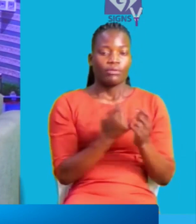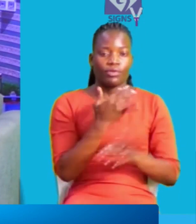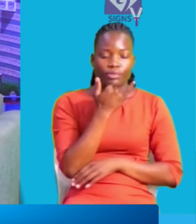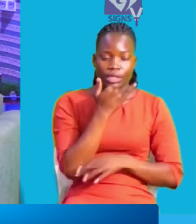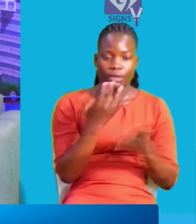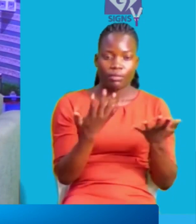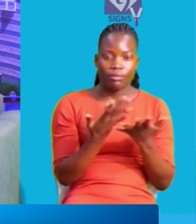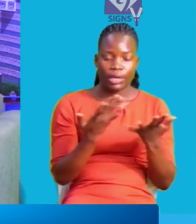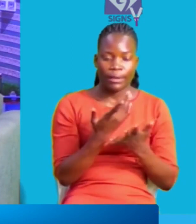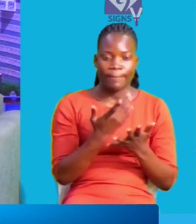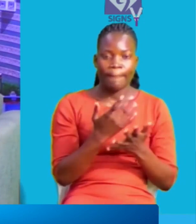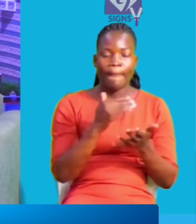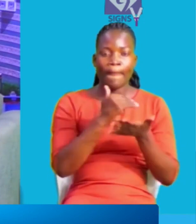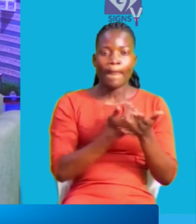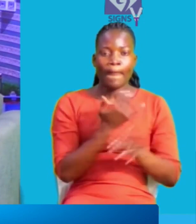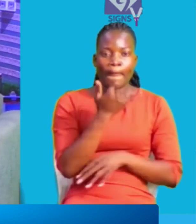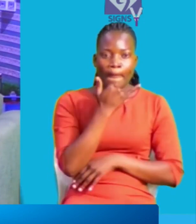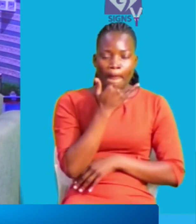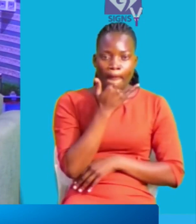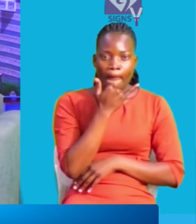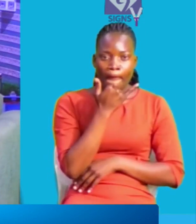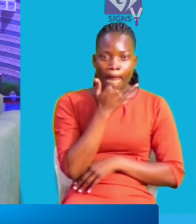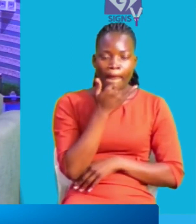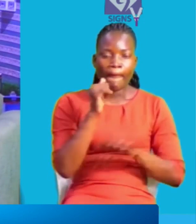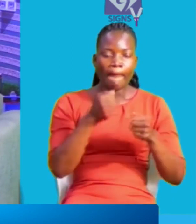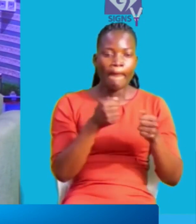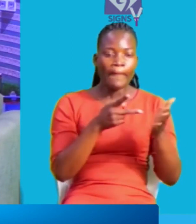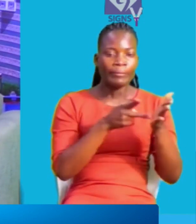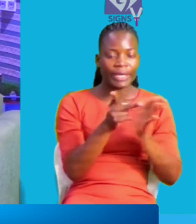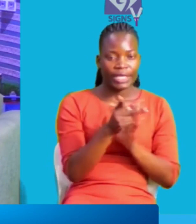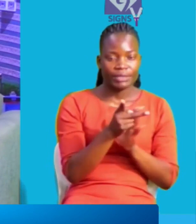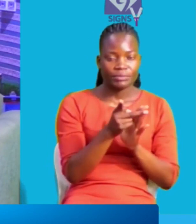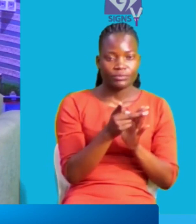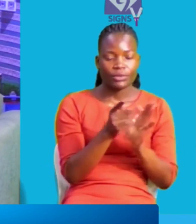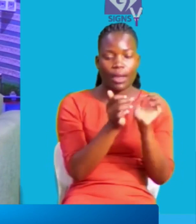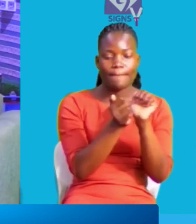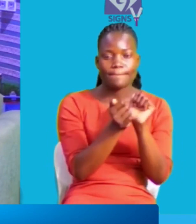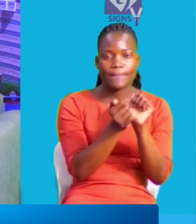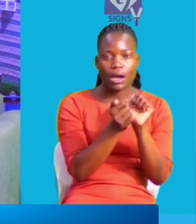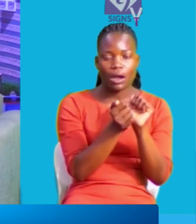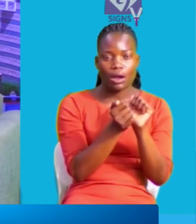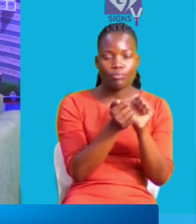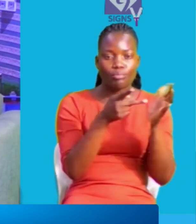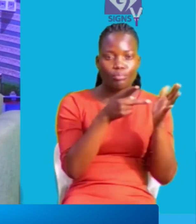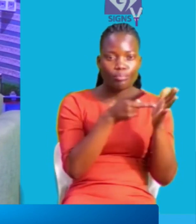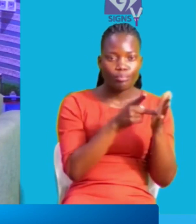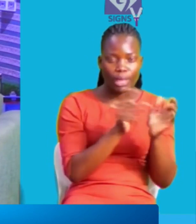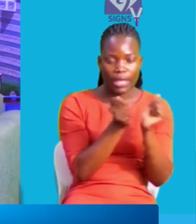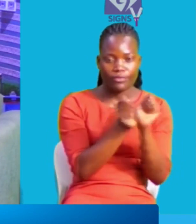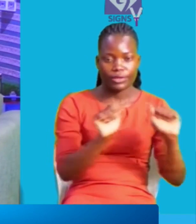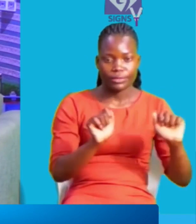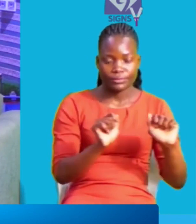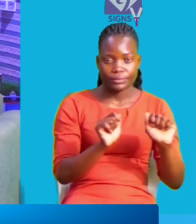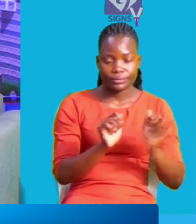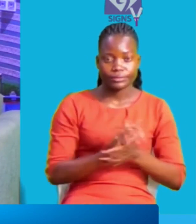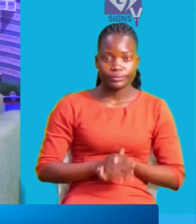different types of offenses. Whereby some offenses wanaweza kuwa bail out, wanaweza pewa bond. So wakati umepewa